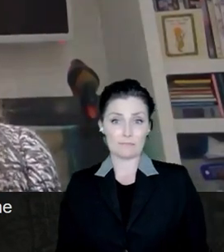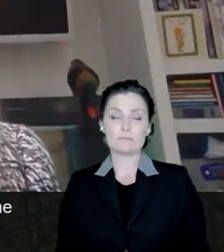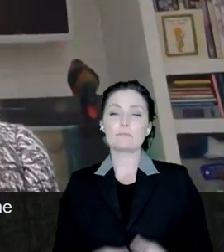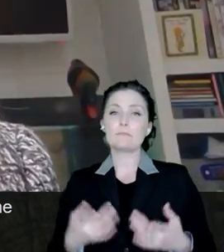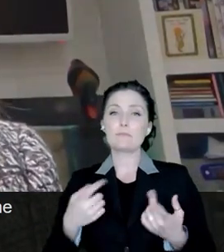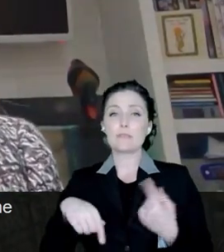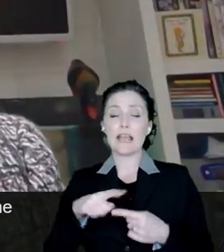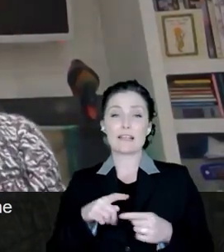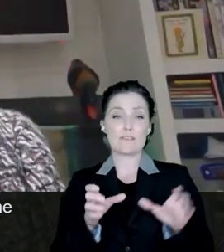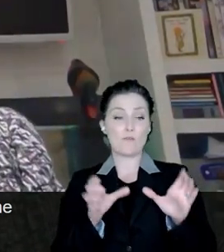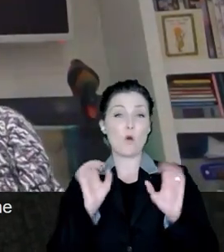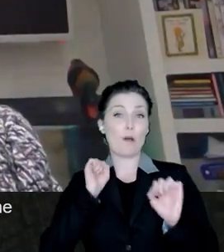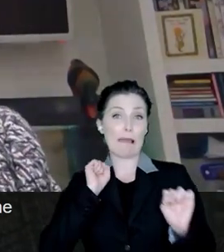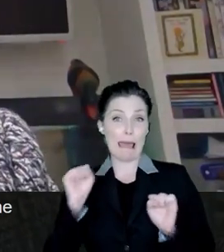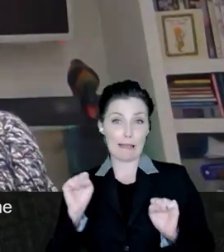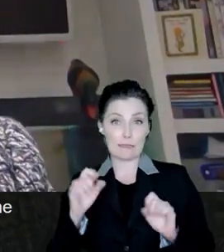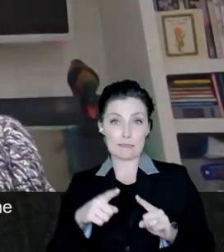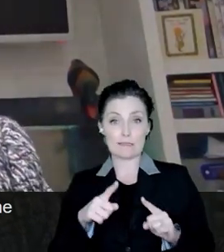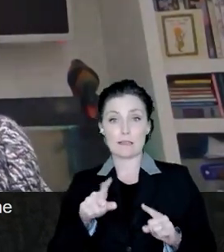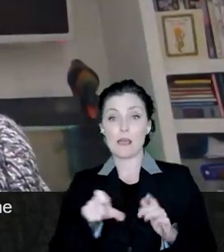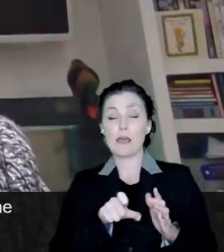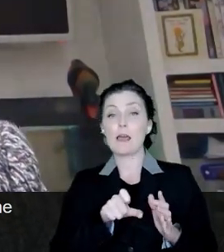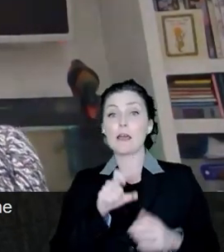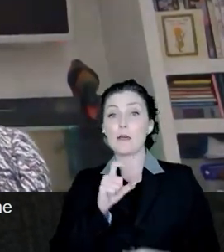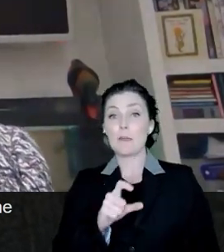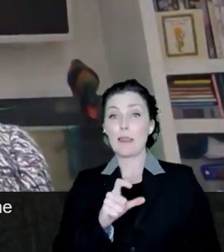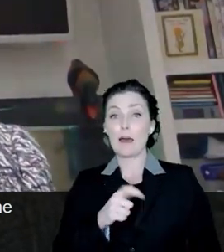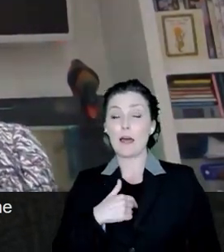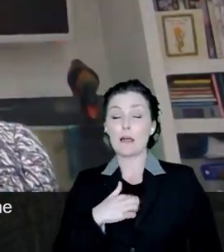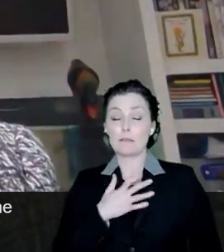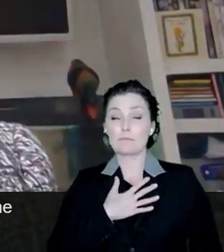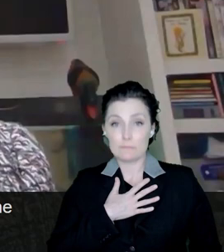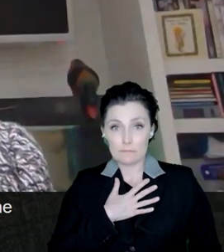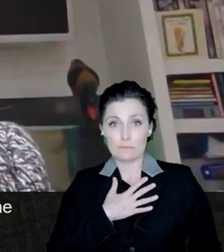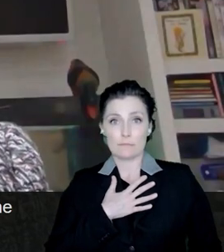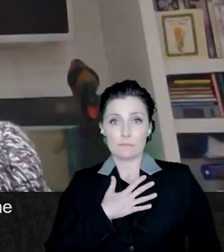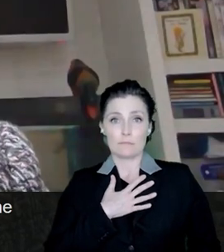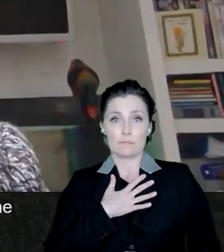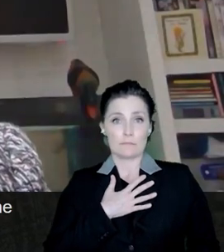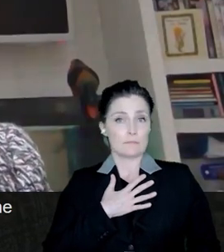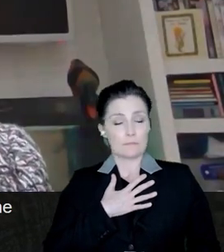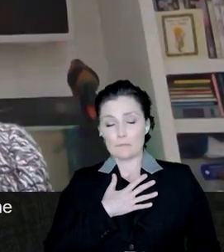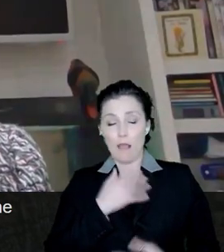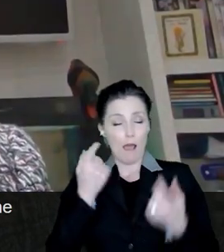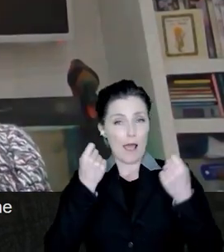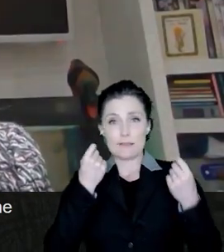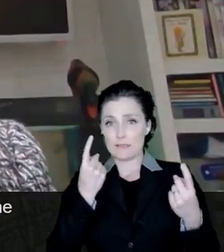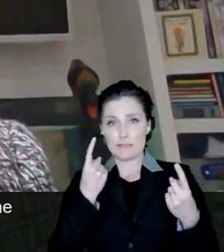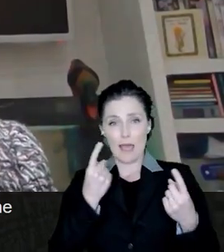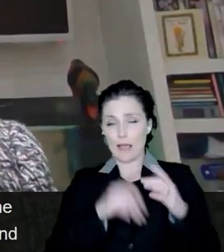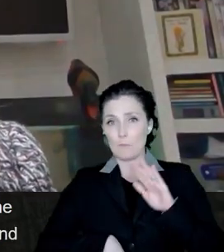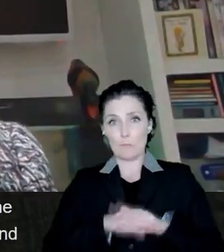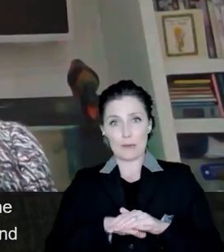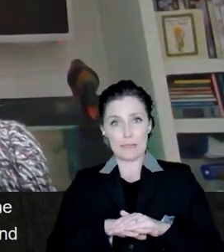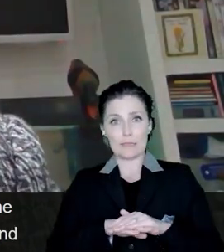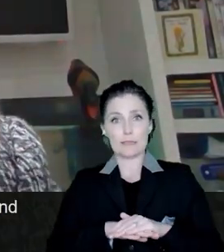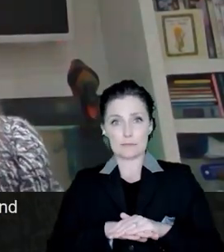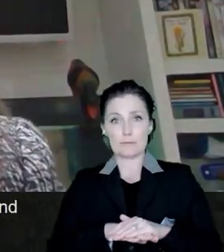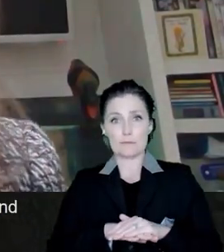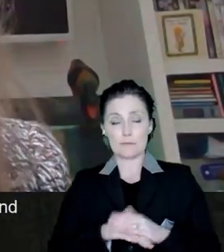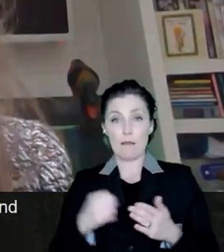well, Carmilla, I feel for you and I absolutely understand where you're coming from.